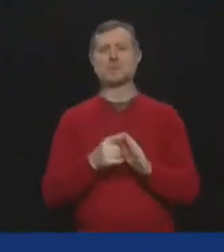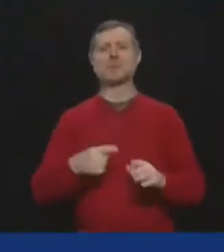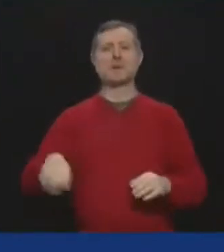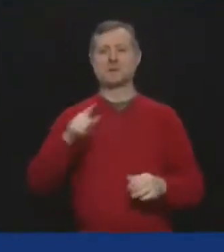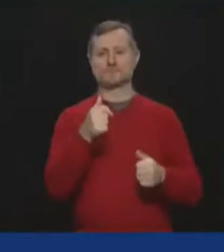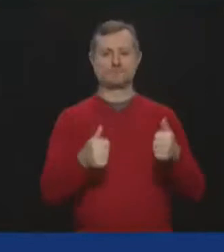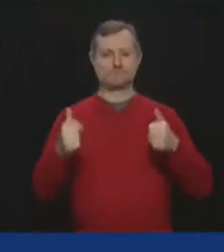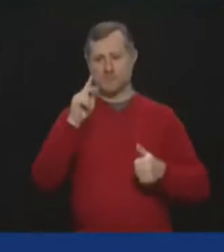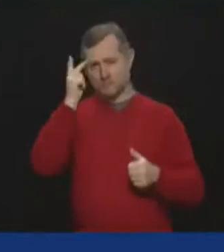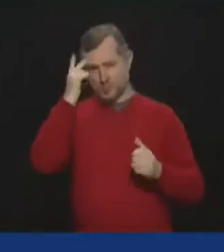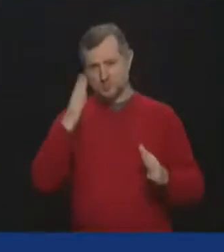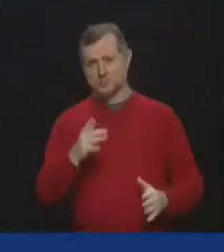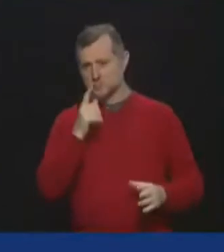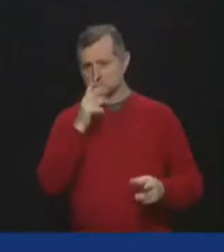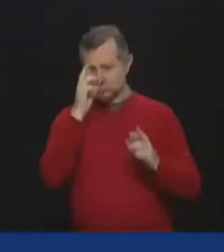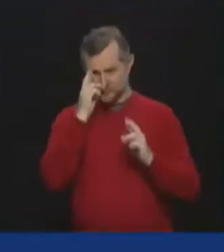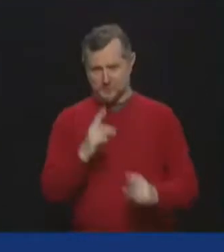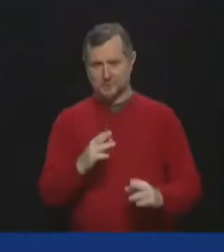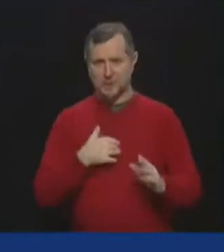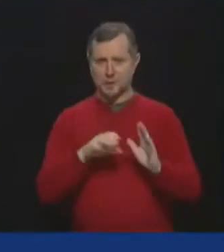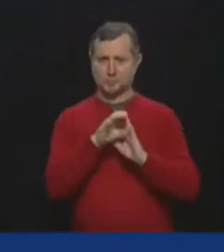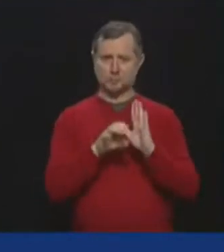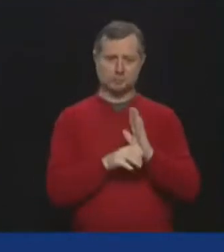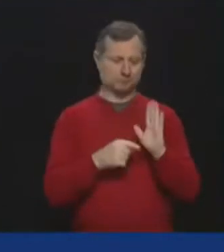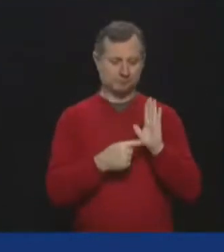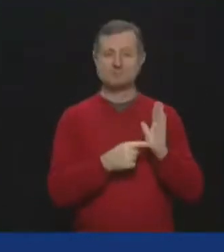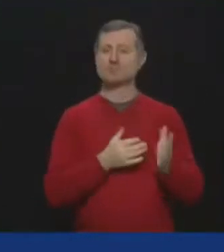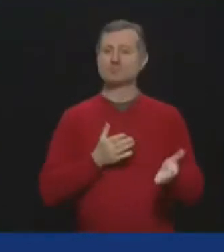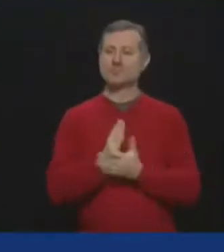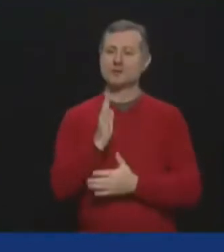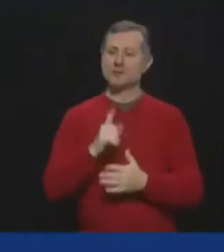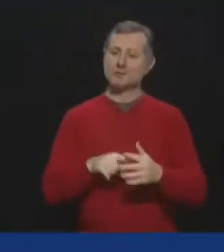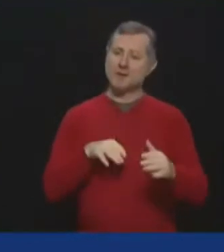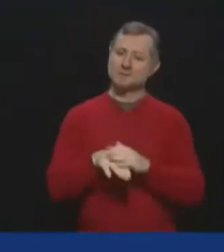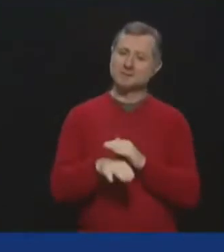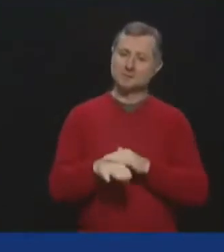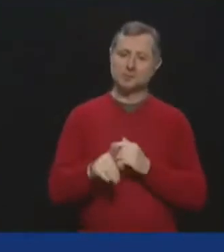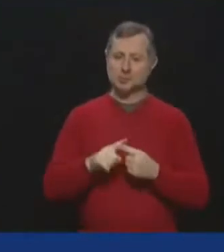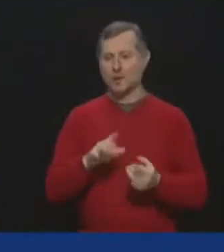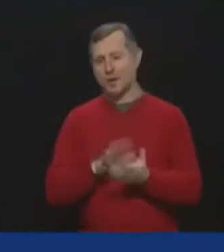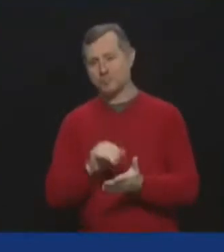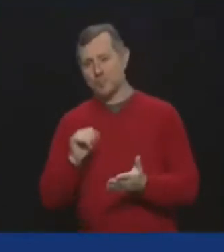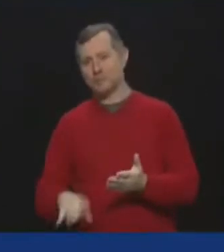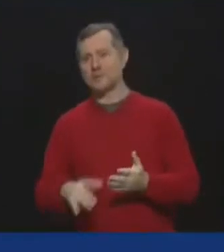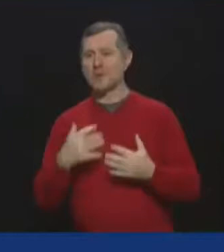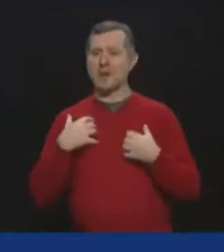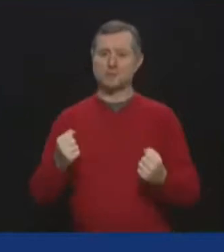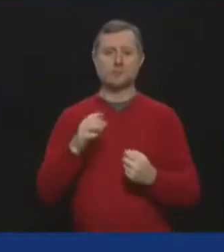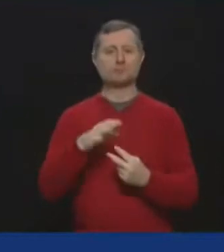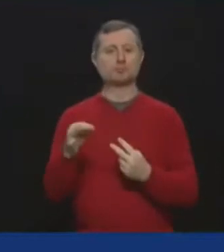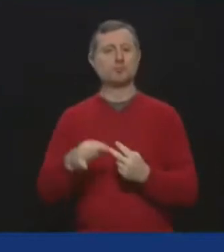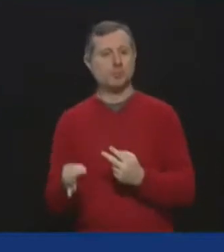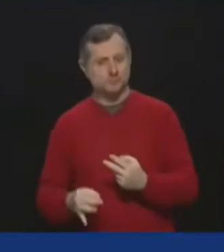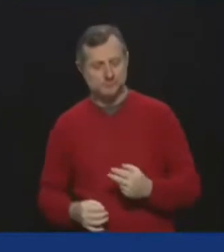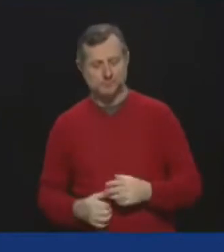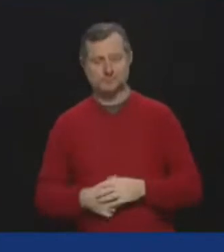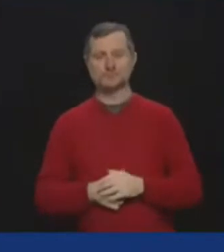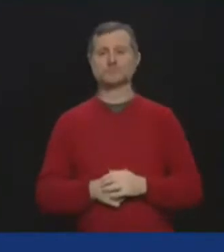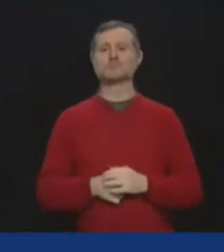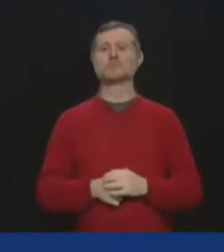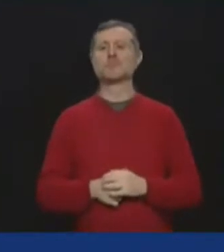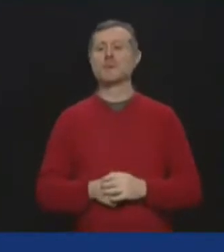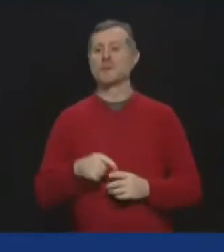our constitutional right to access to reproductive health care. We need to